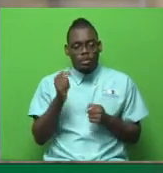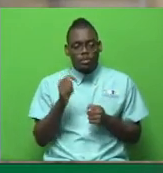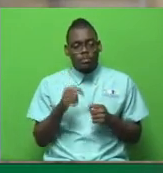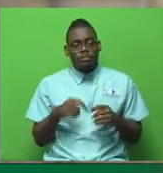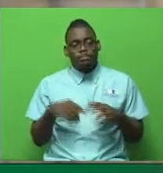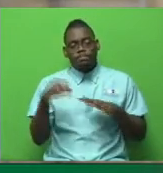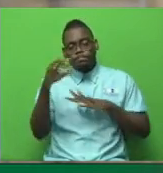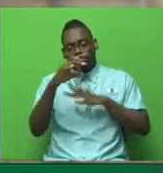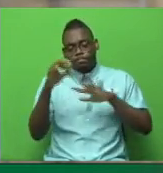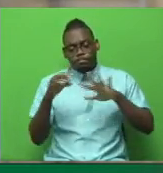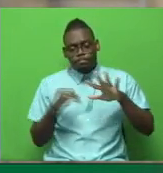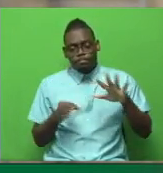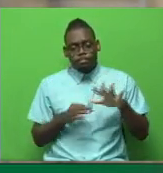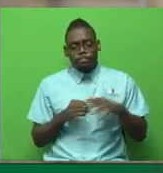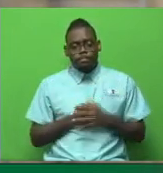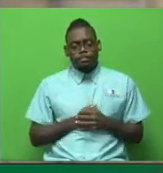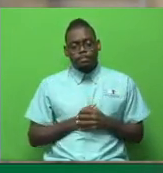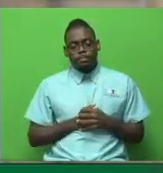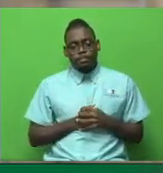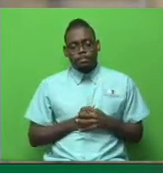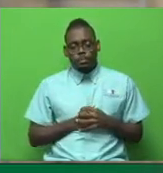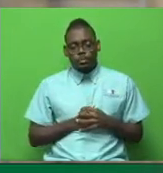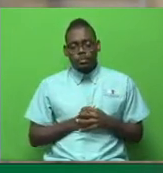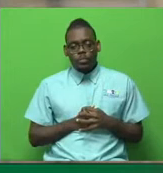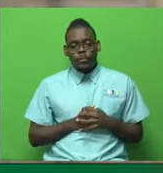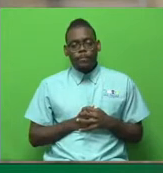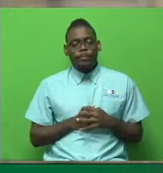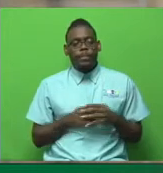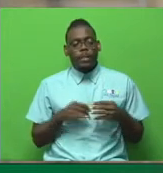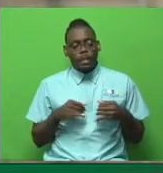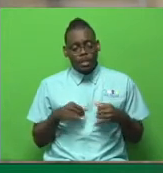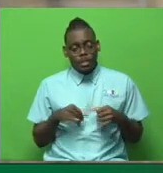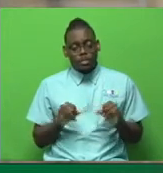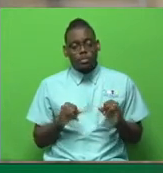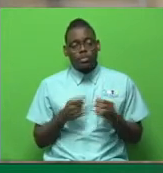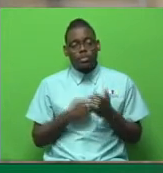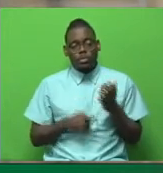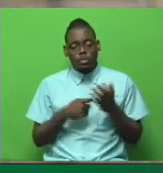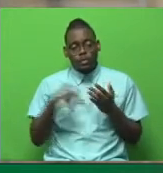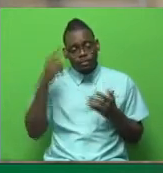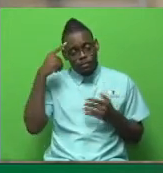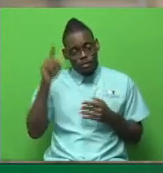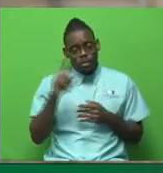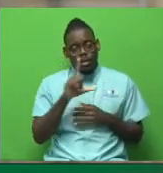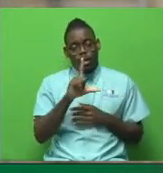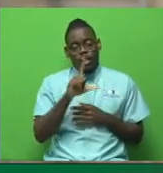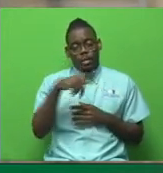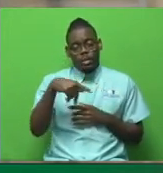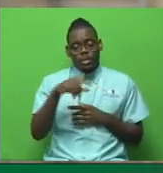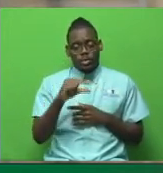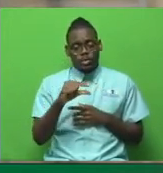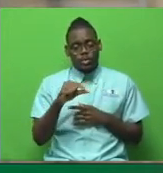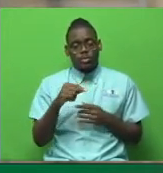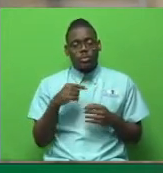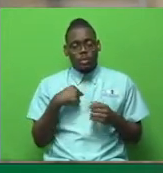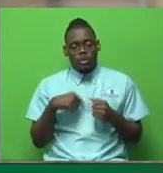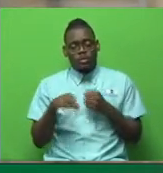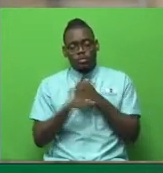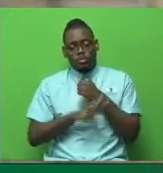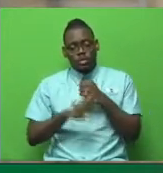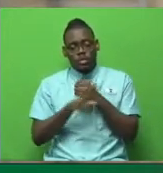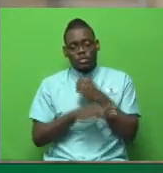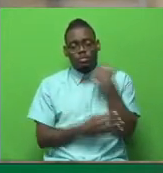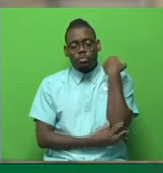we maintain the price on LPG which is meant to protect the poor and you just have to look up and down this